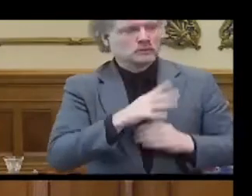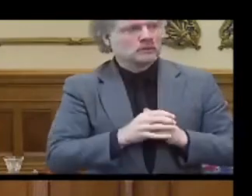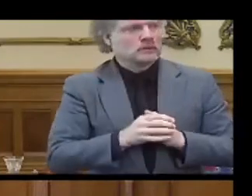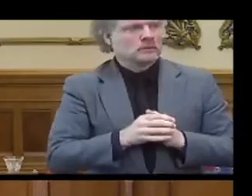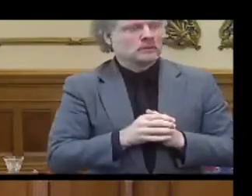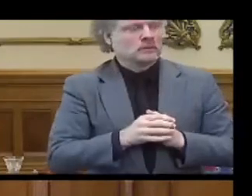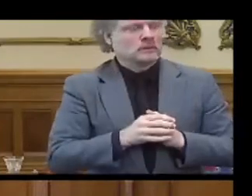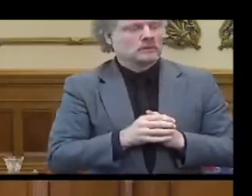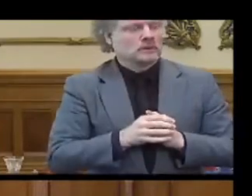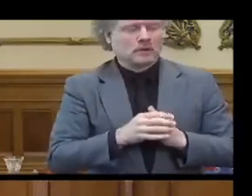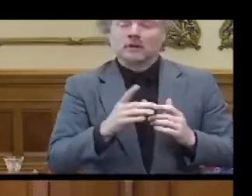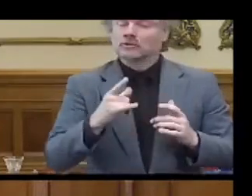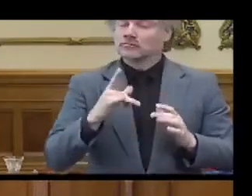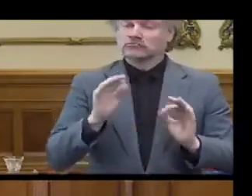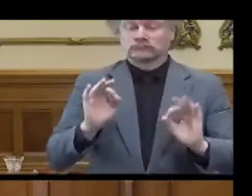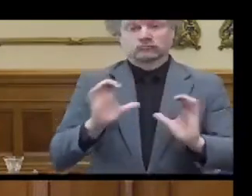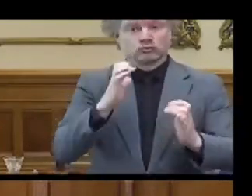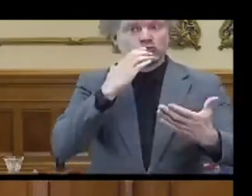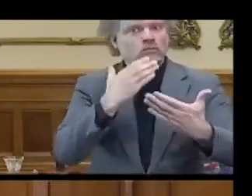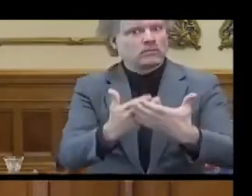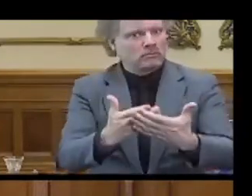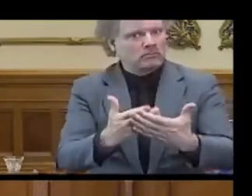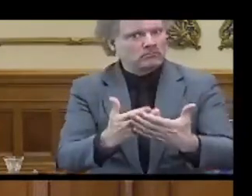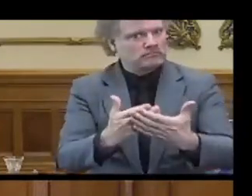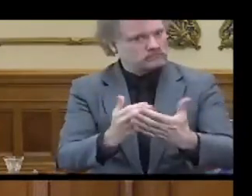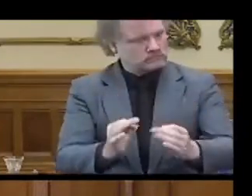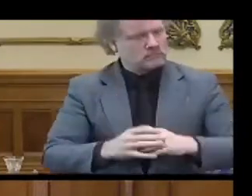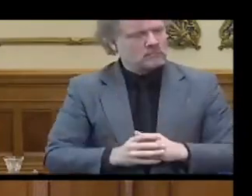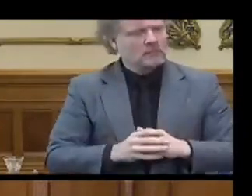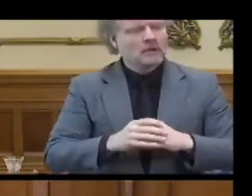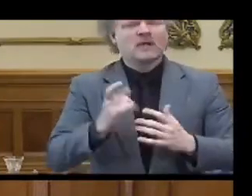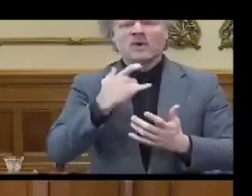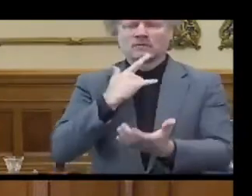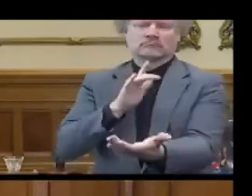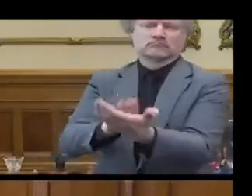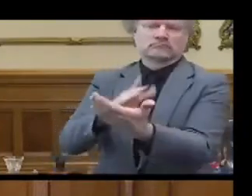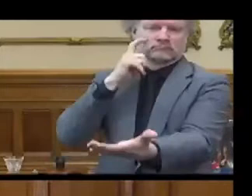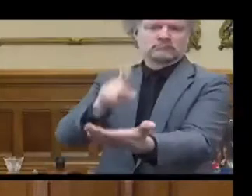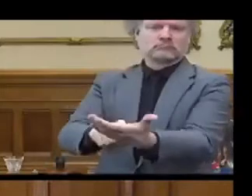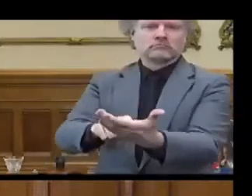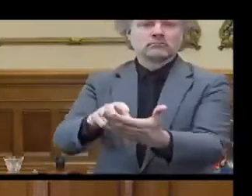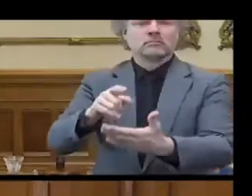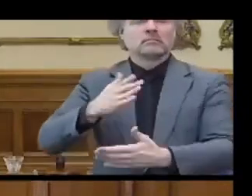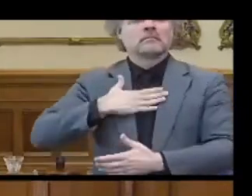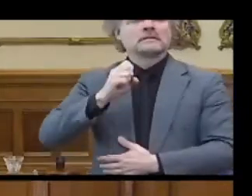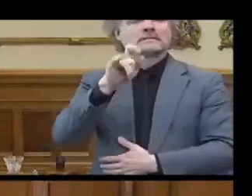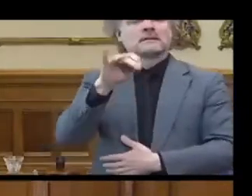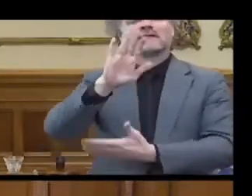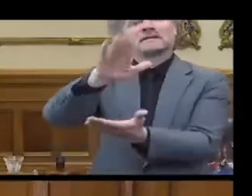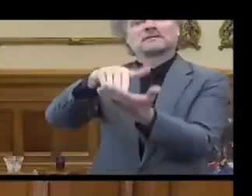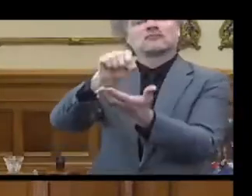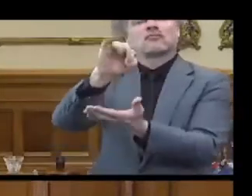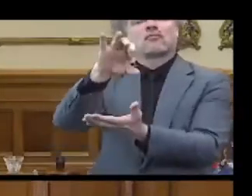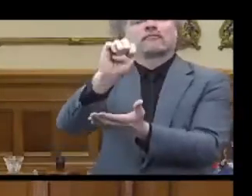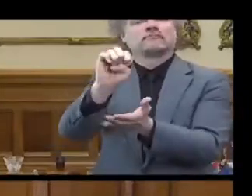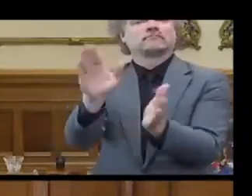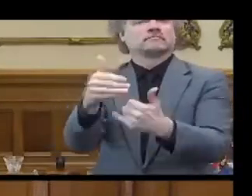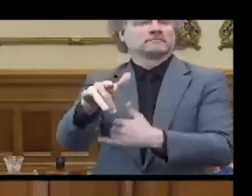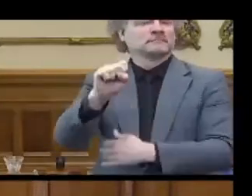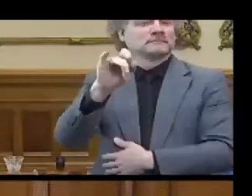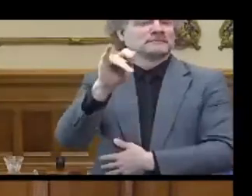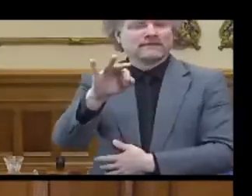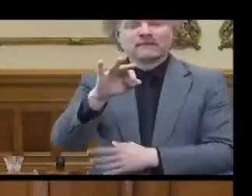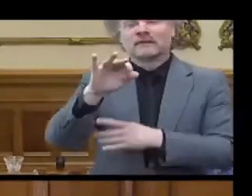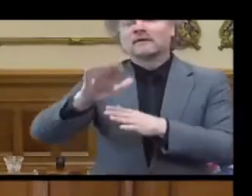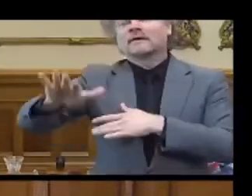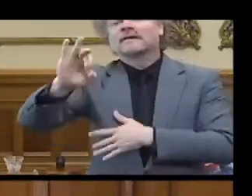We're doing quite well right now. I want to shout out to my staff, central office staff, the field